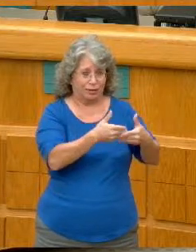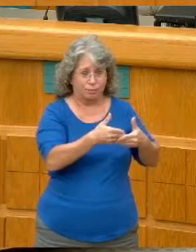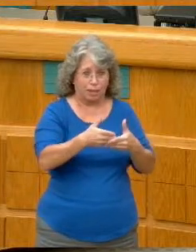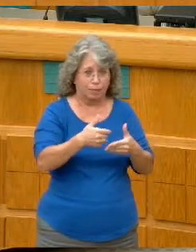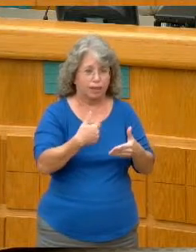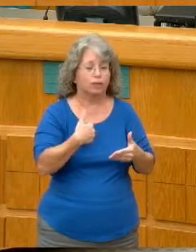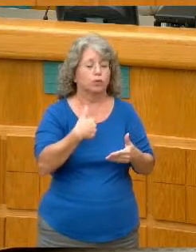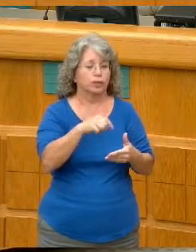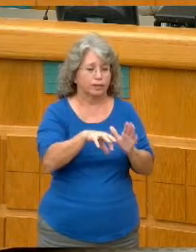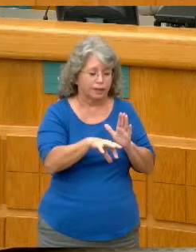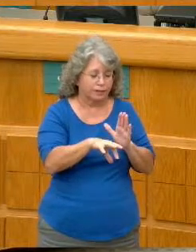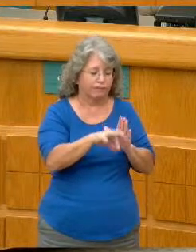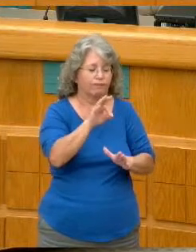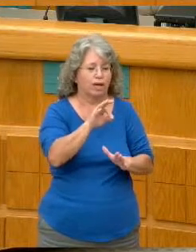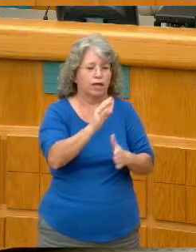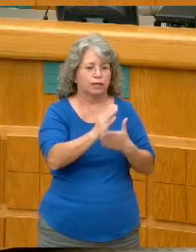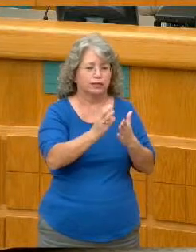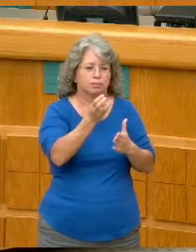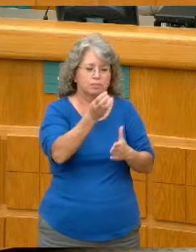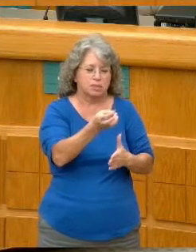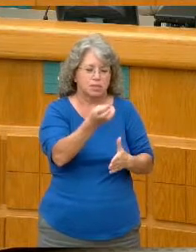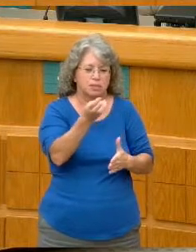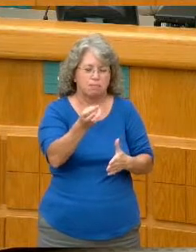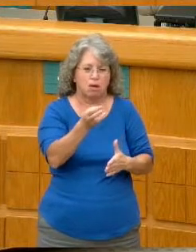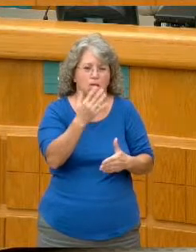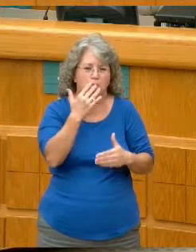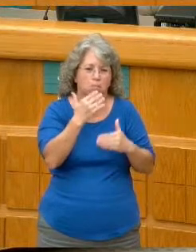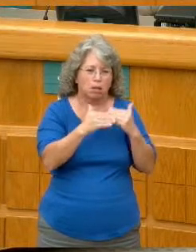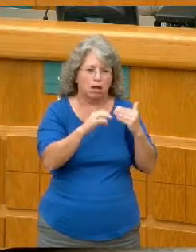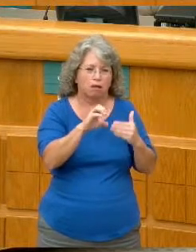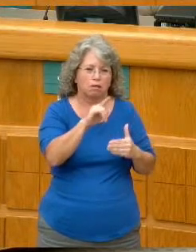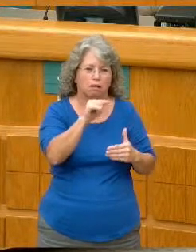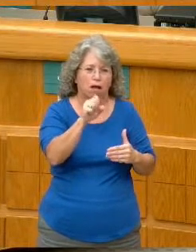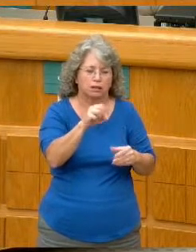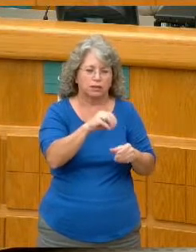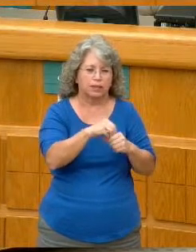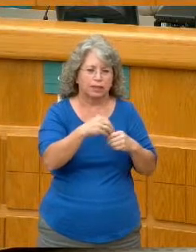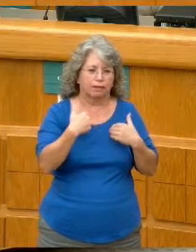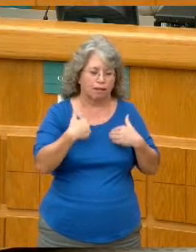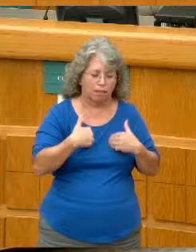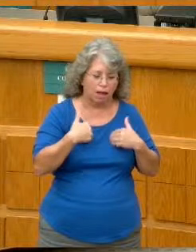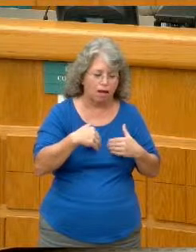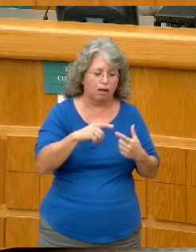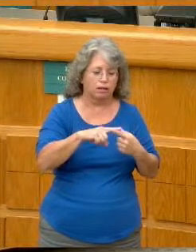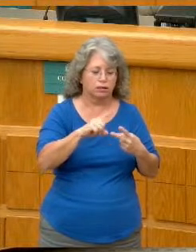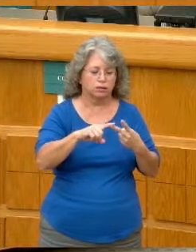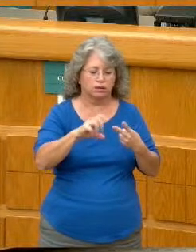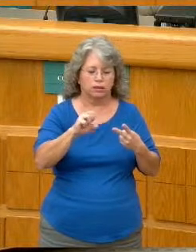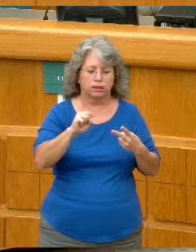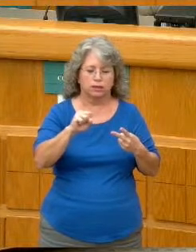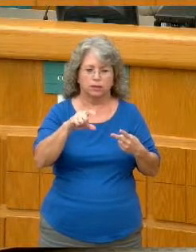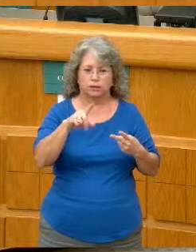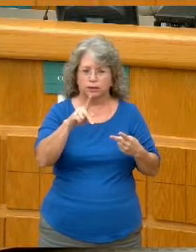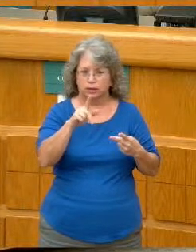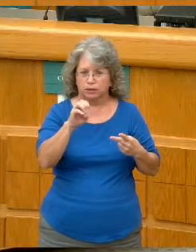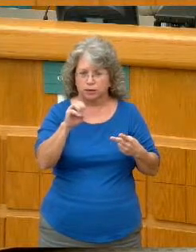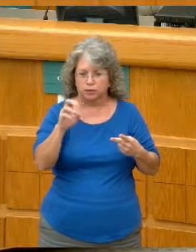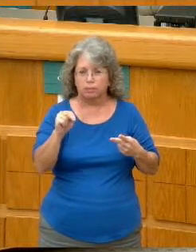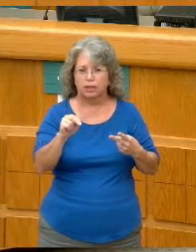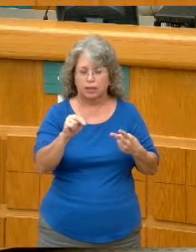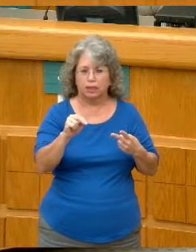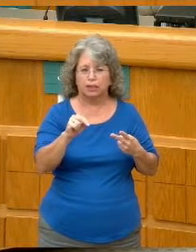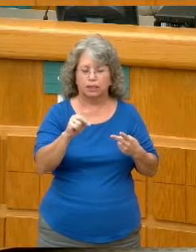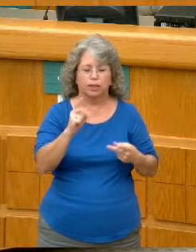we saw the blood clots in the lungs and in the spleen, very characteristic of the COVID. And we see that very